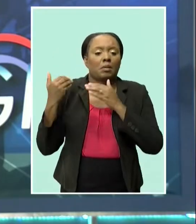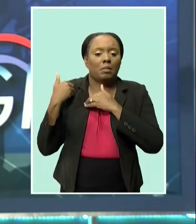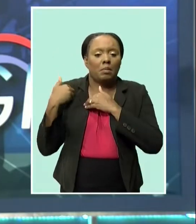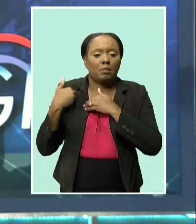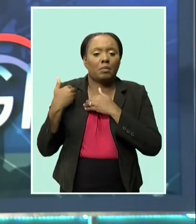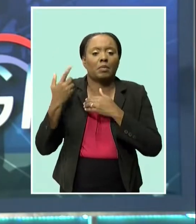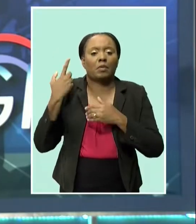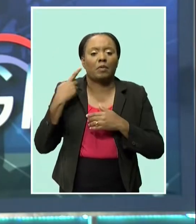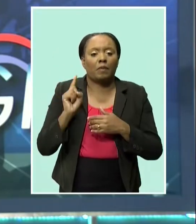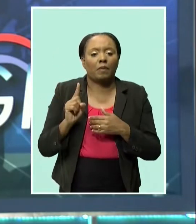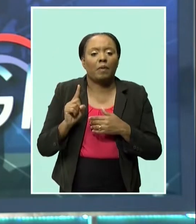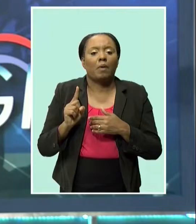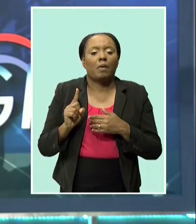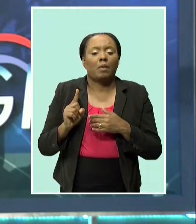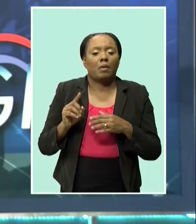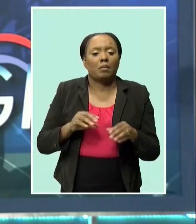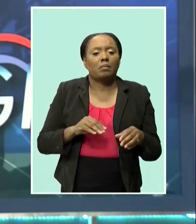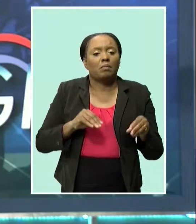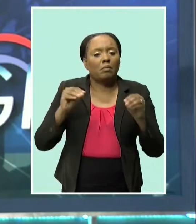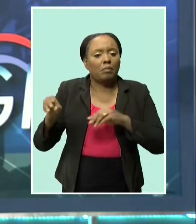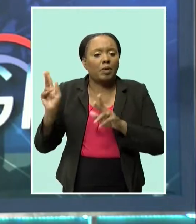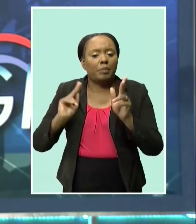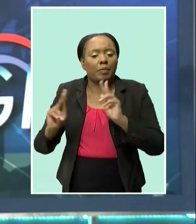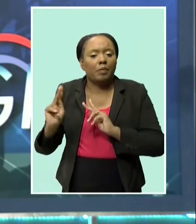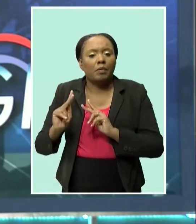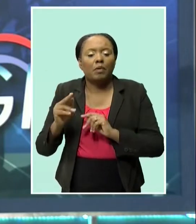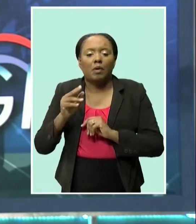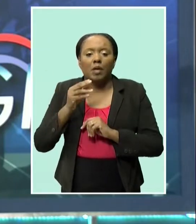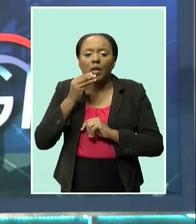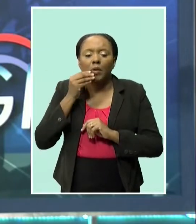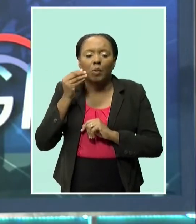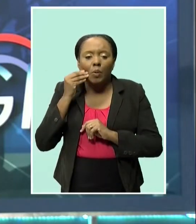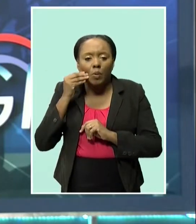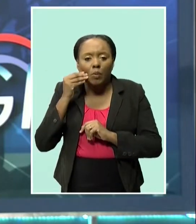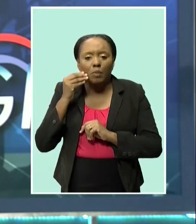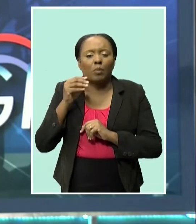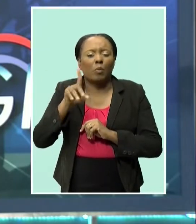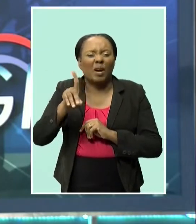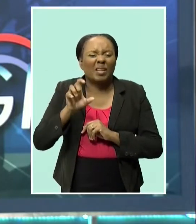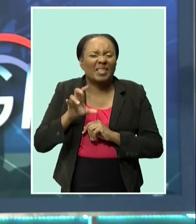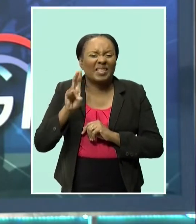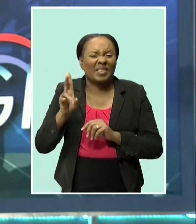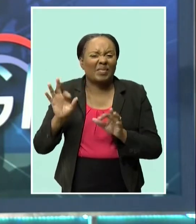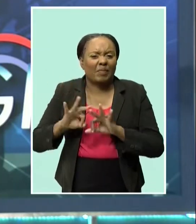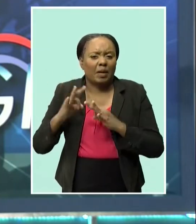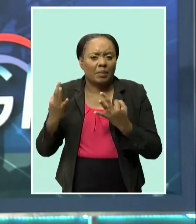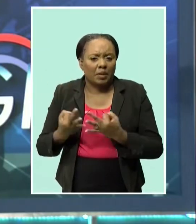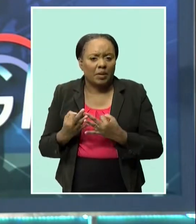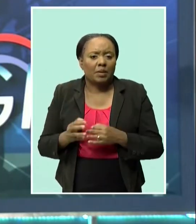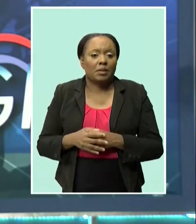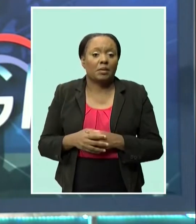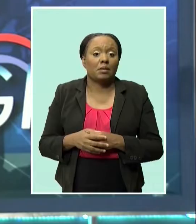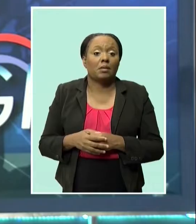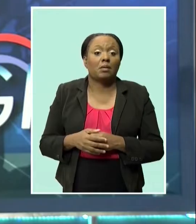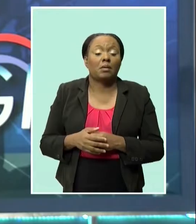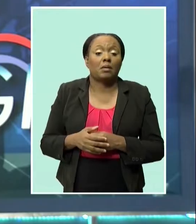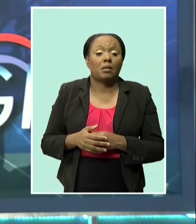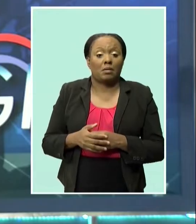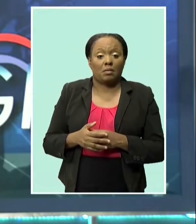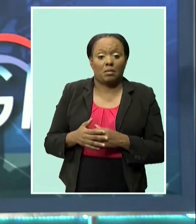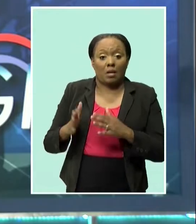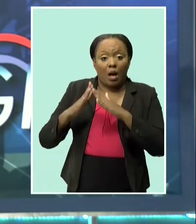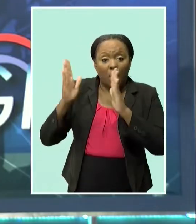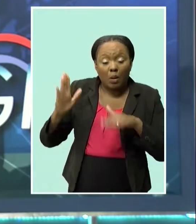year since the passage of Hurricane Elsa. According to him, the cost of not only housing but feeding these individuals continues to